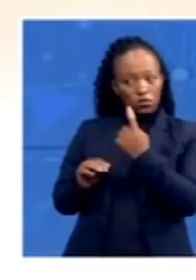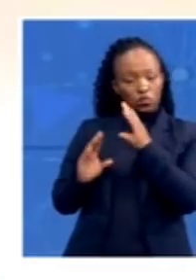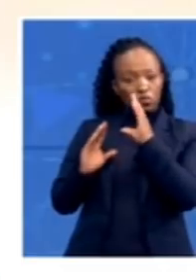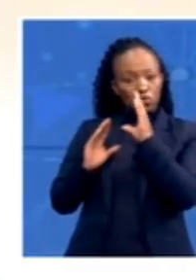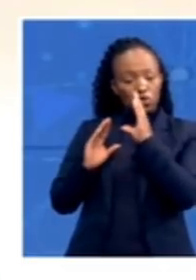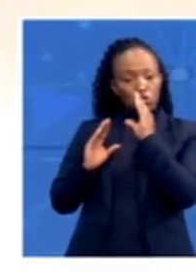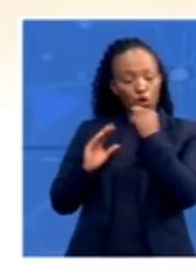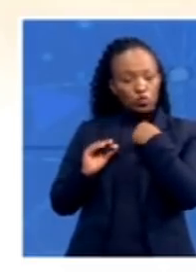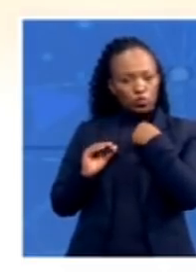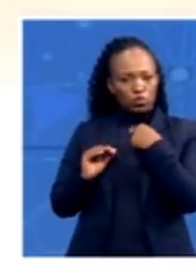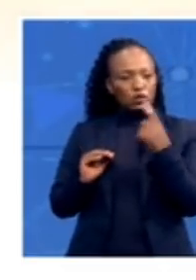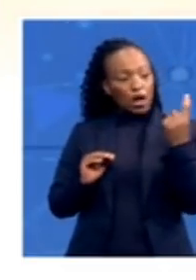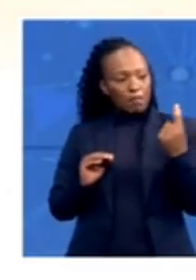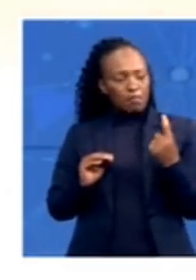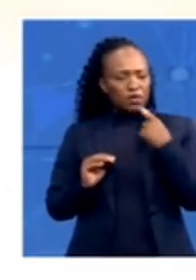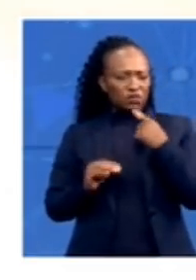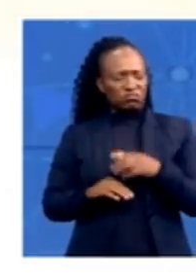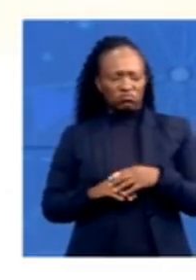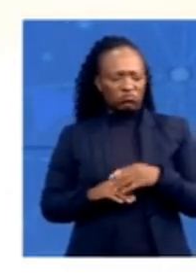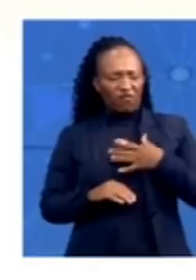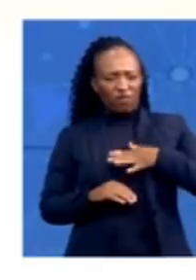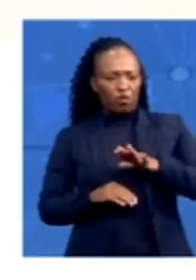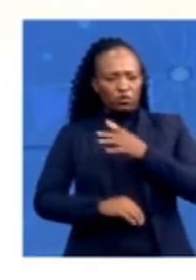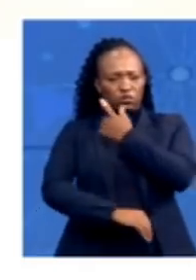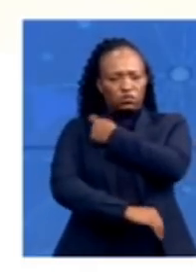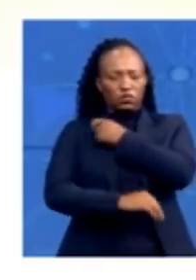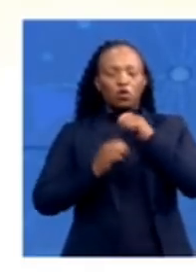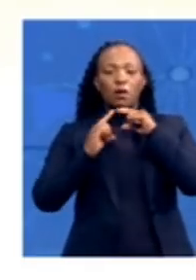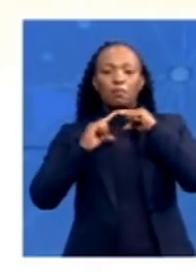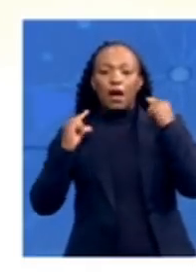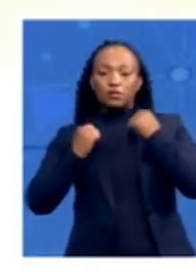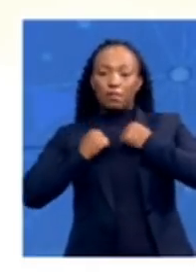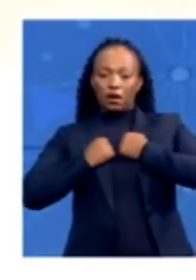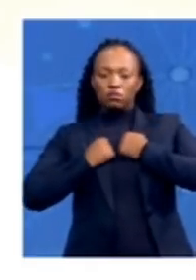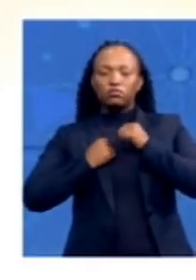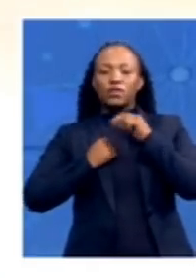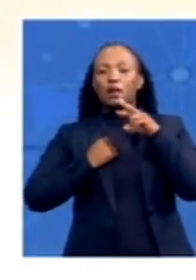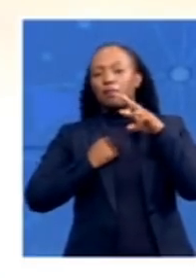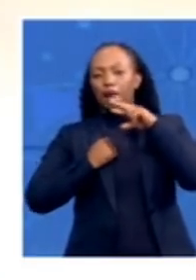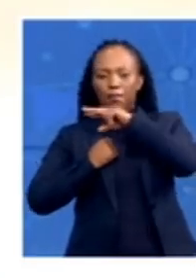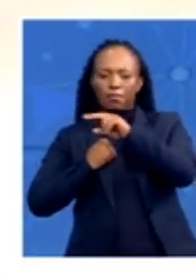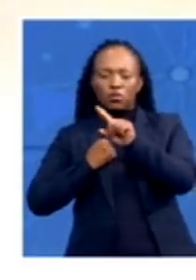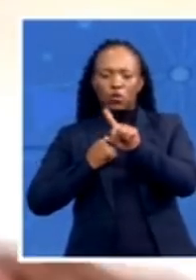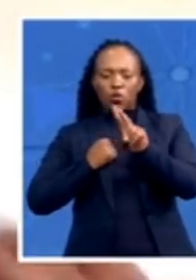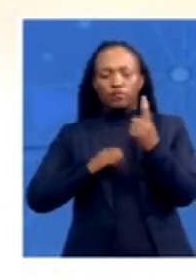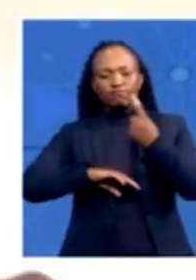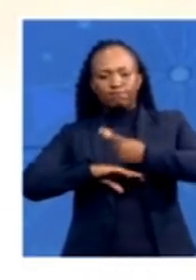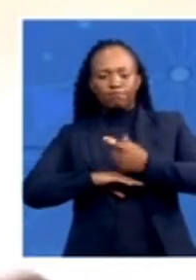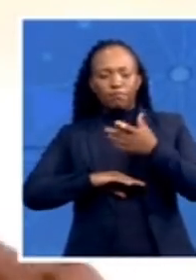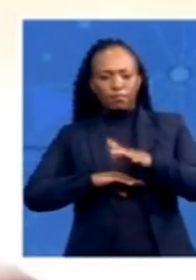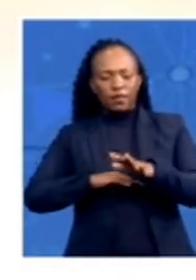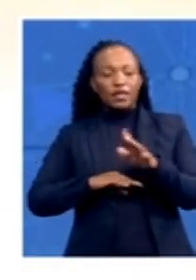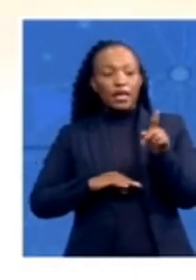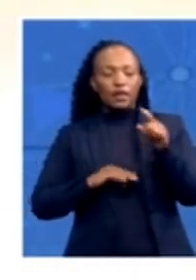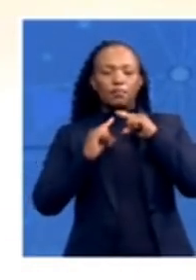because my pastor has fasted for 21 days and came out and said none of his congregation